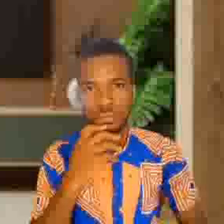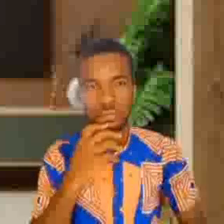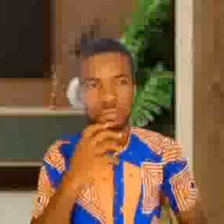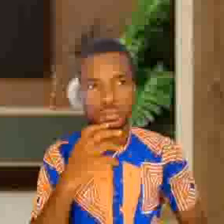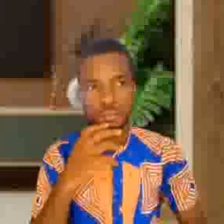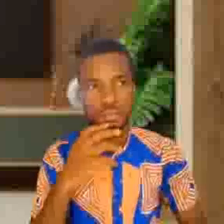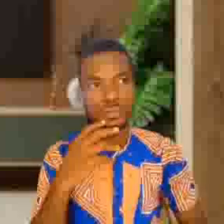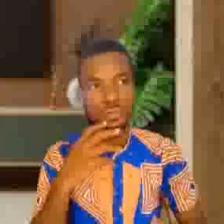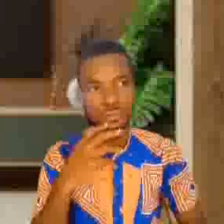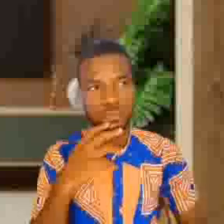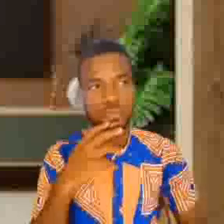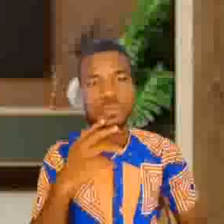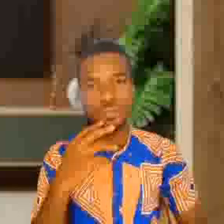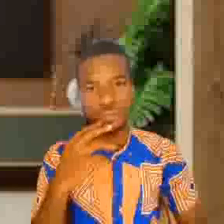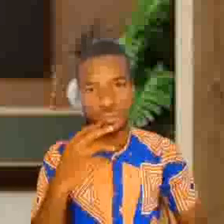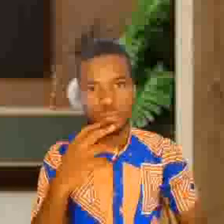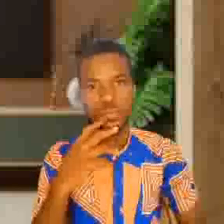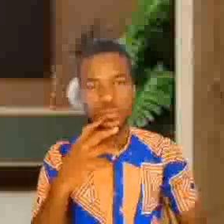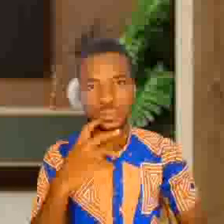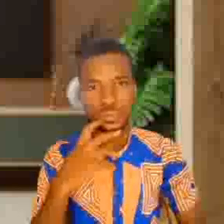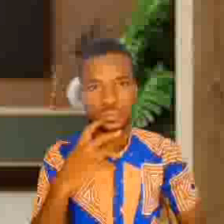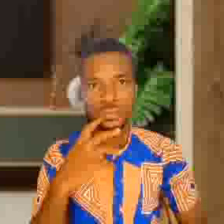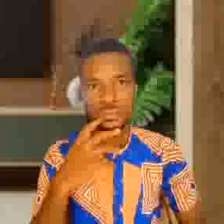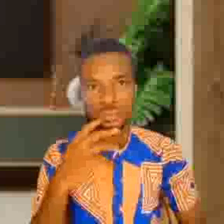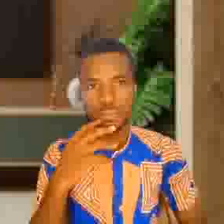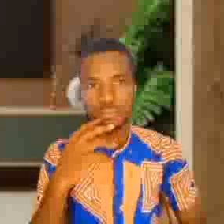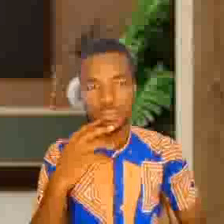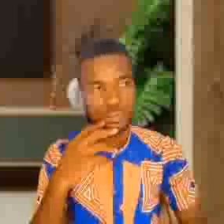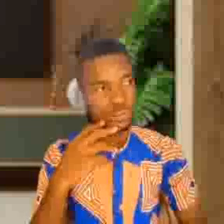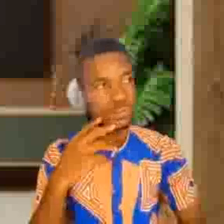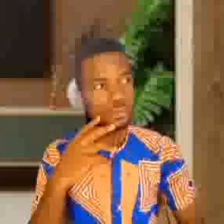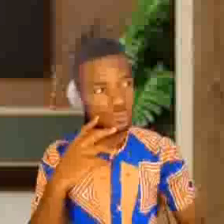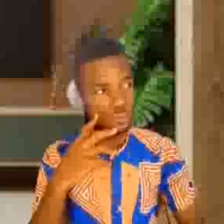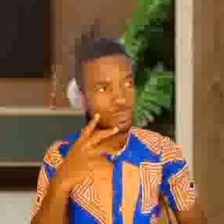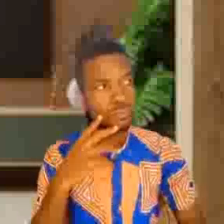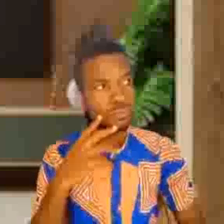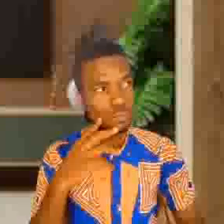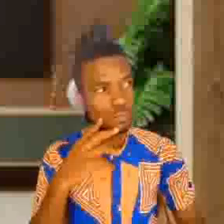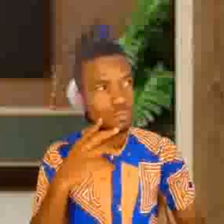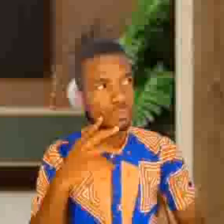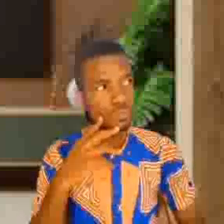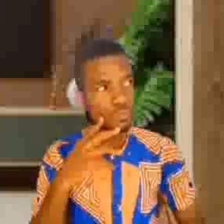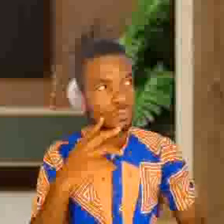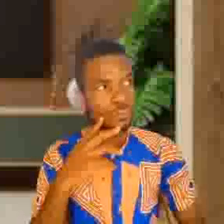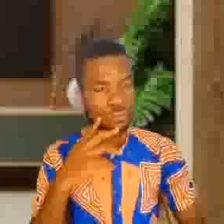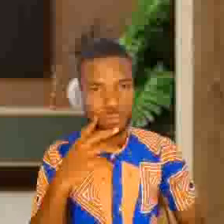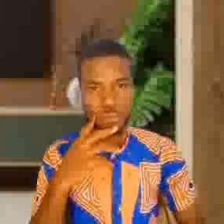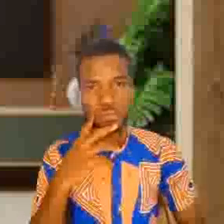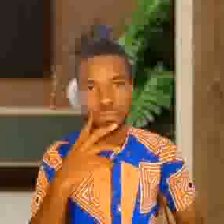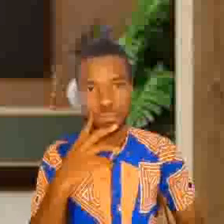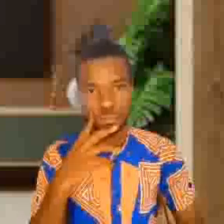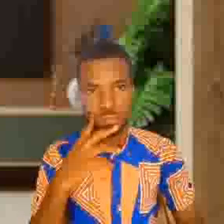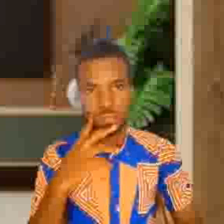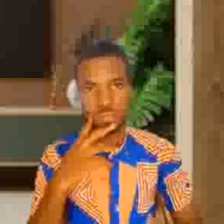God. So he commanded ravens, and these ravens, because of the commandment, they will operate contrary to